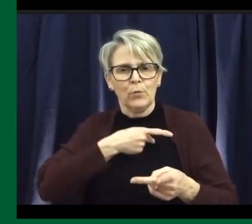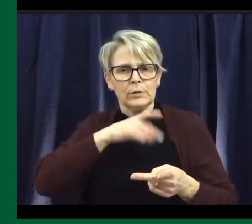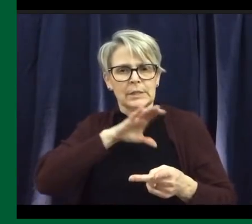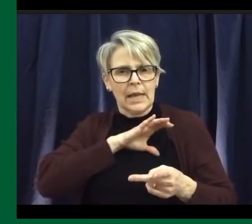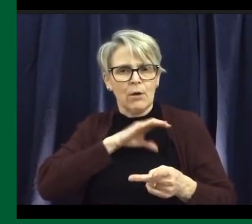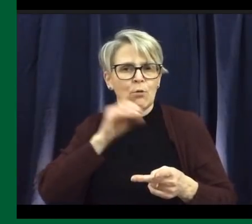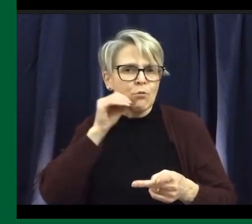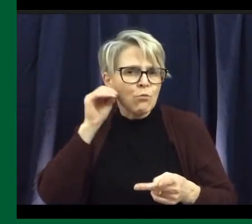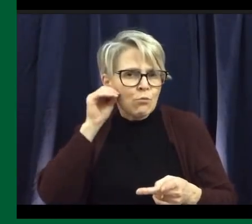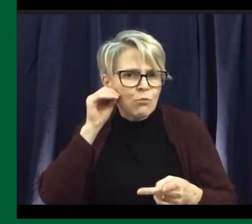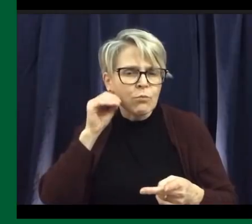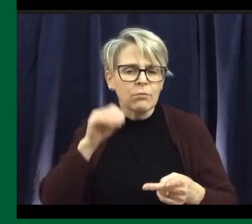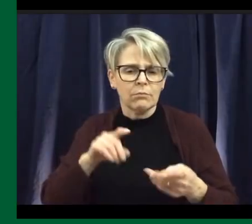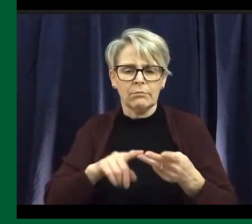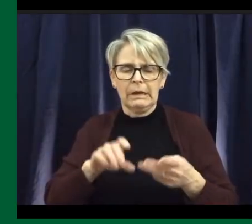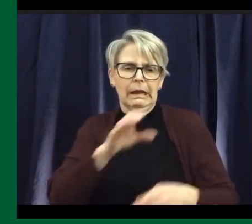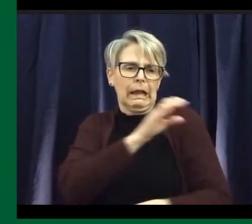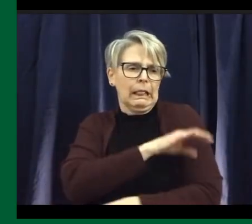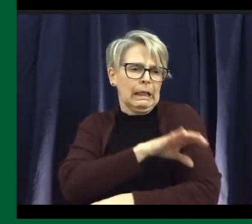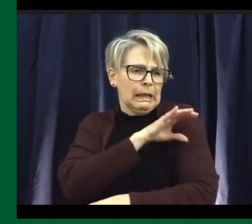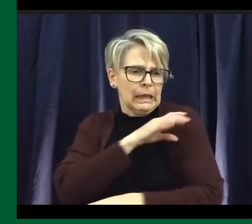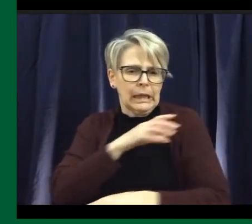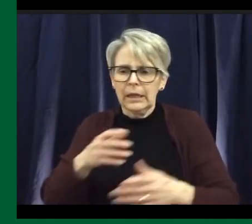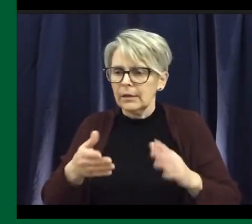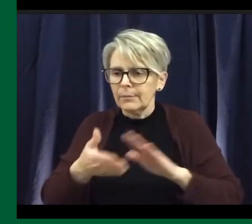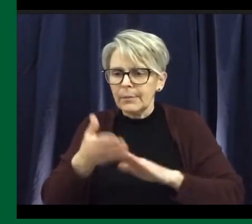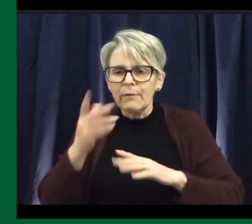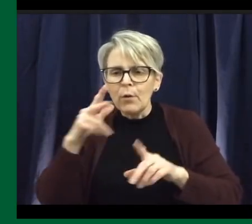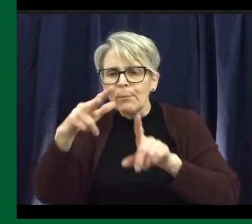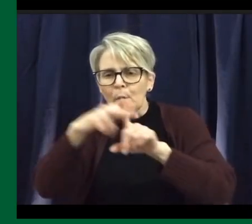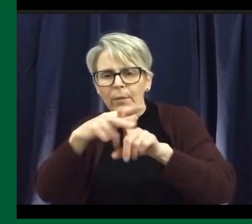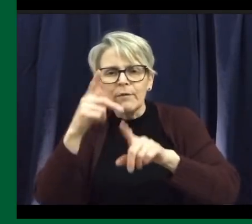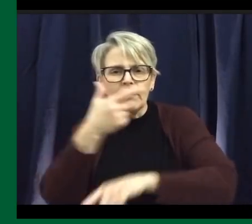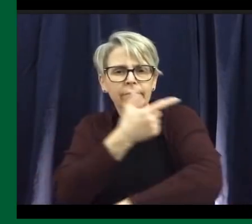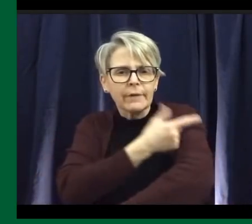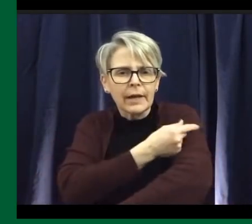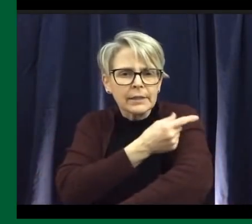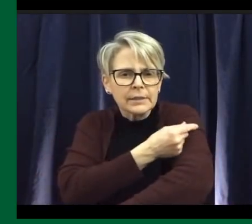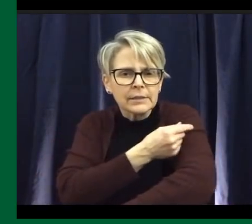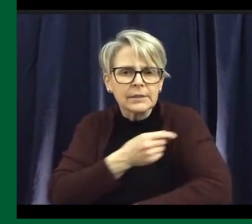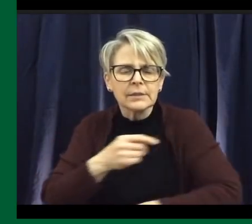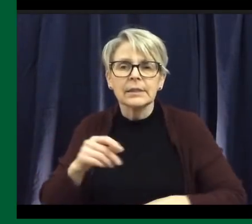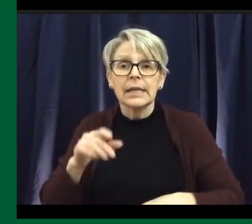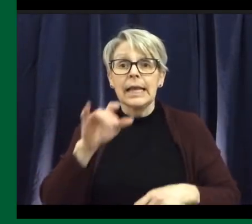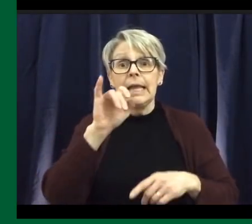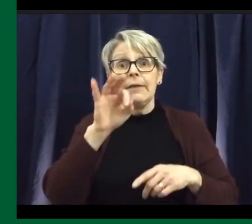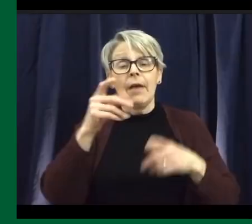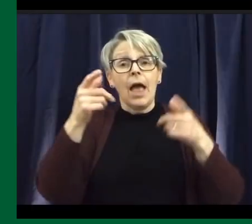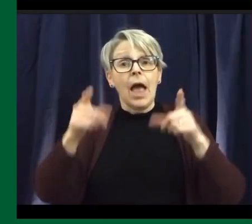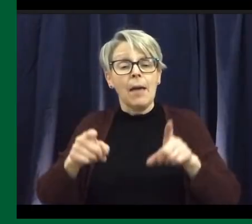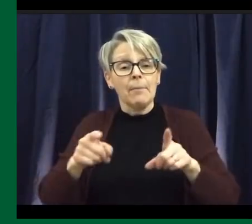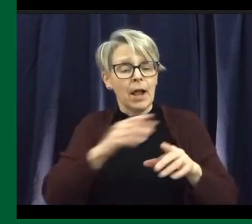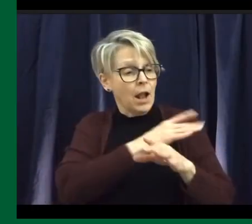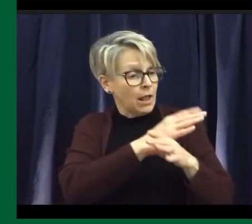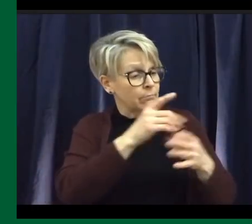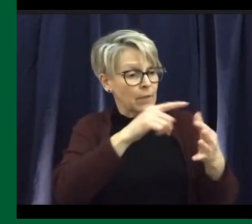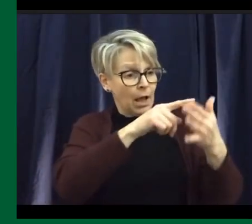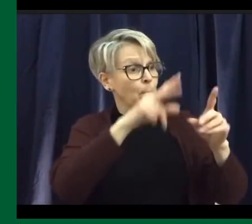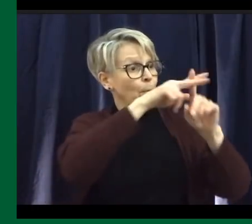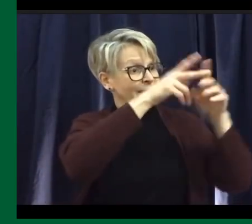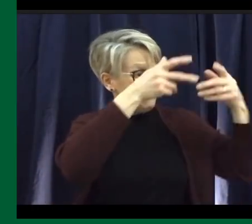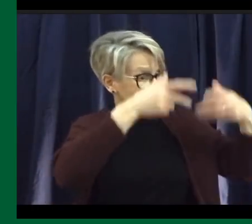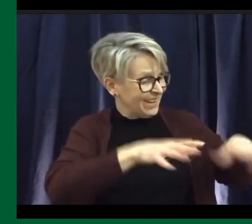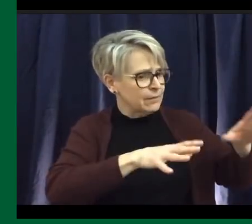for clinic operations for booked appointments, that if there are doses available at the end of the day or at the end of